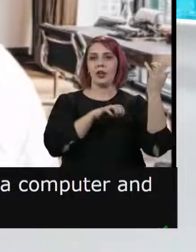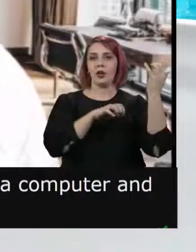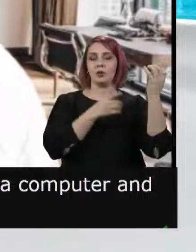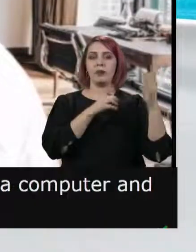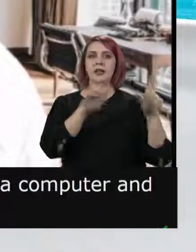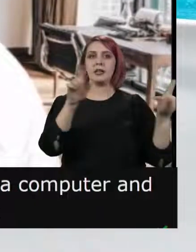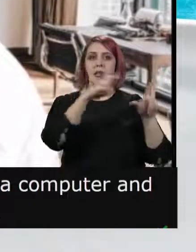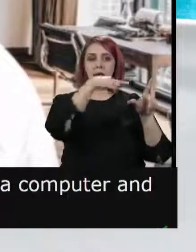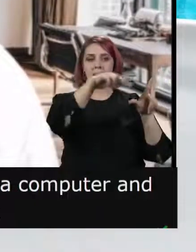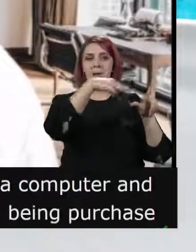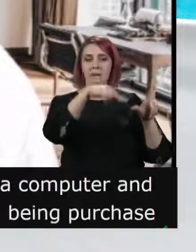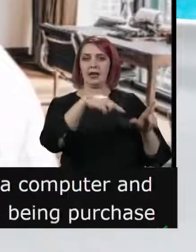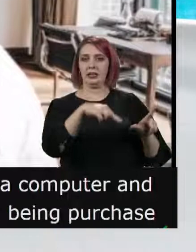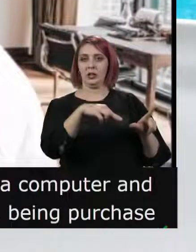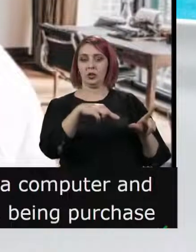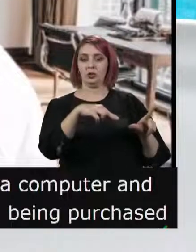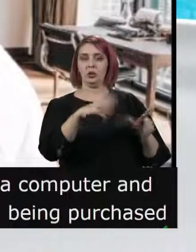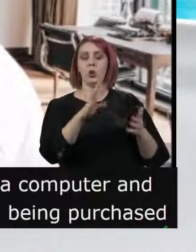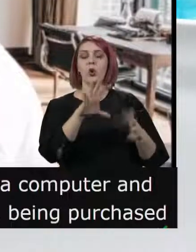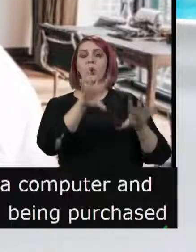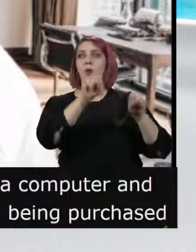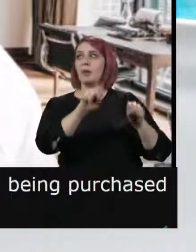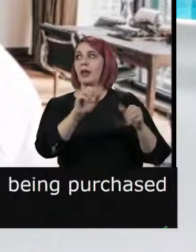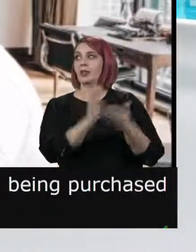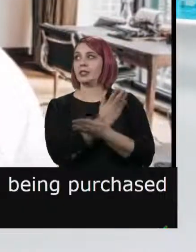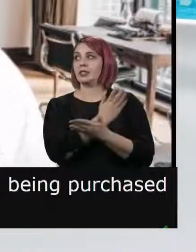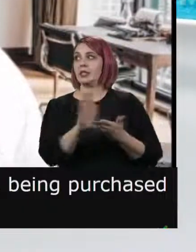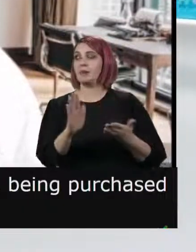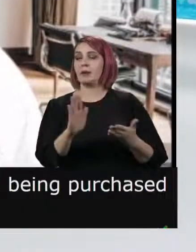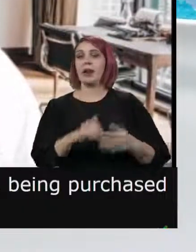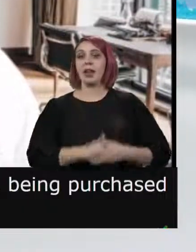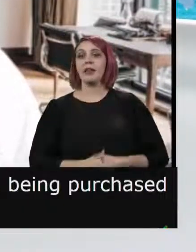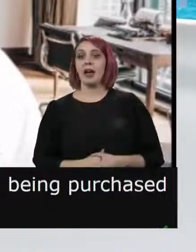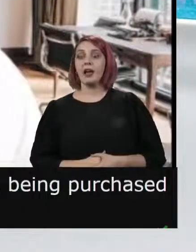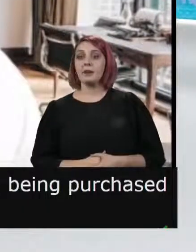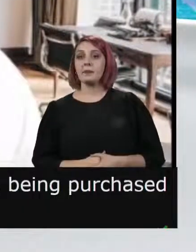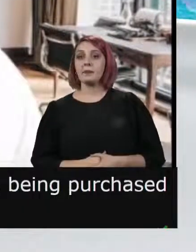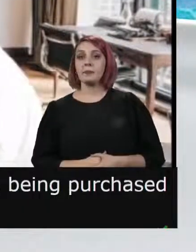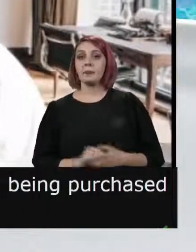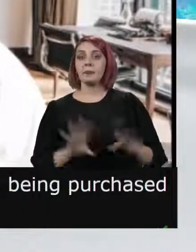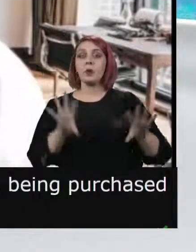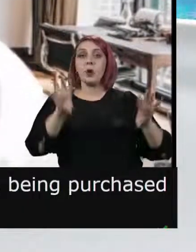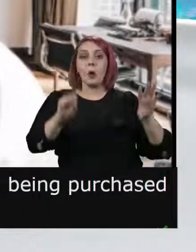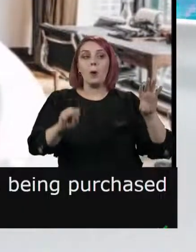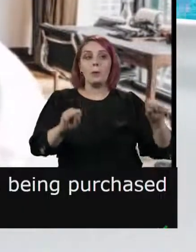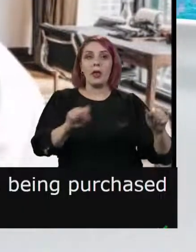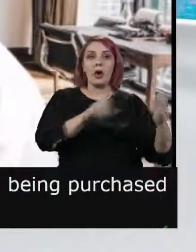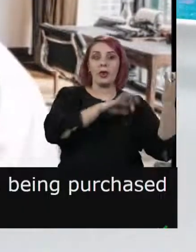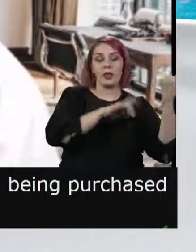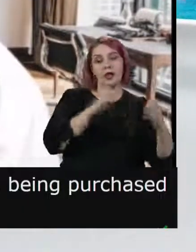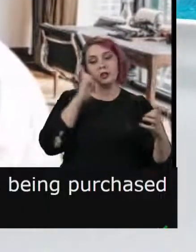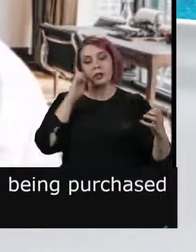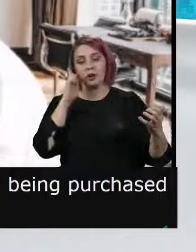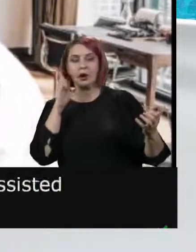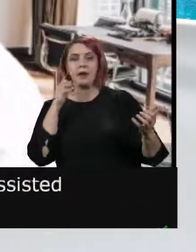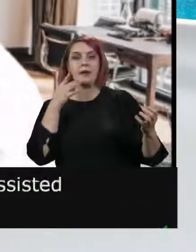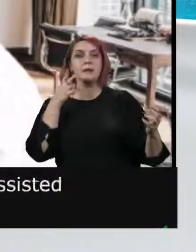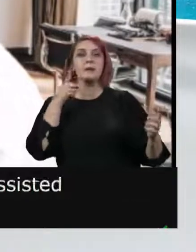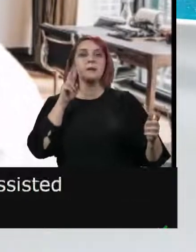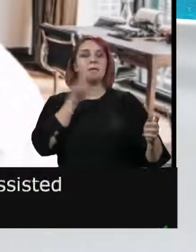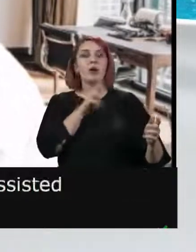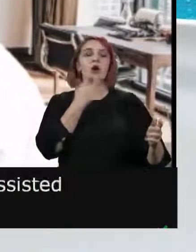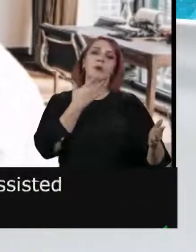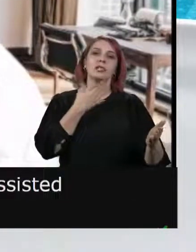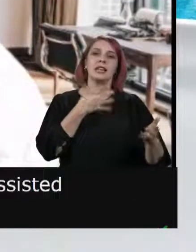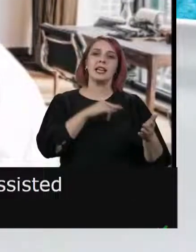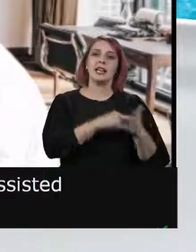separately from your computer is viewed as an assistive technology. And people will pay for JAWS, or they'll make